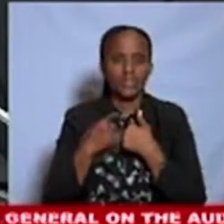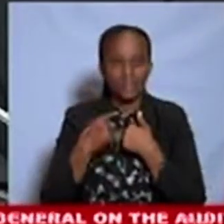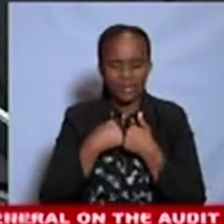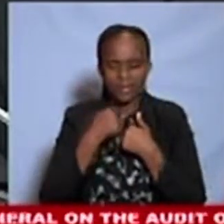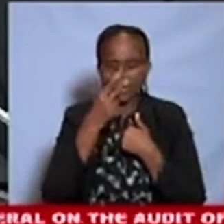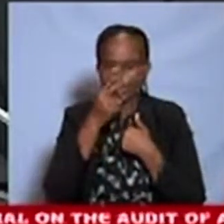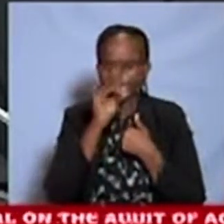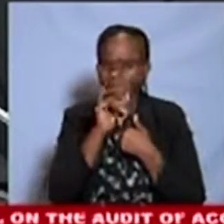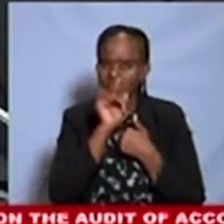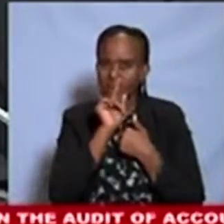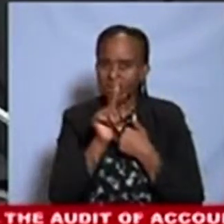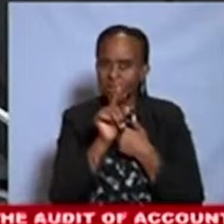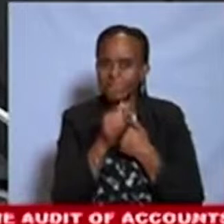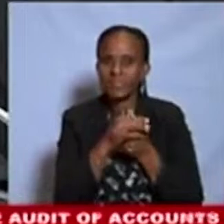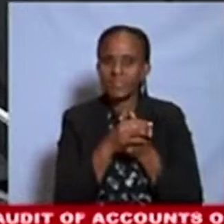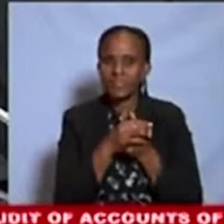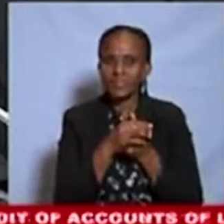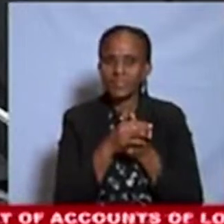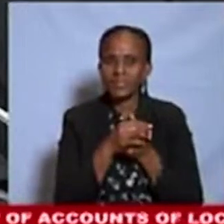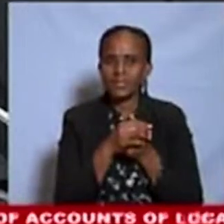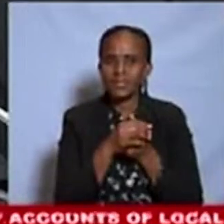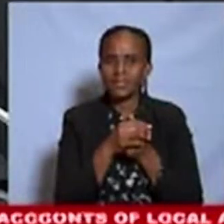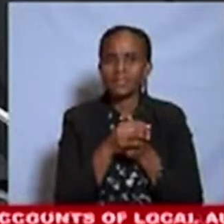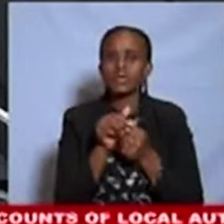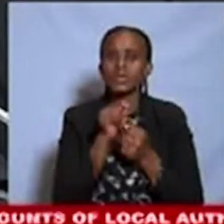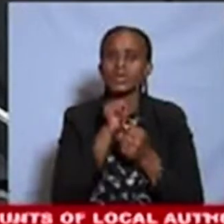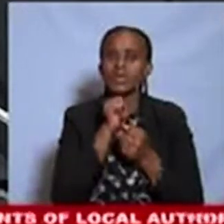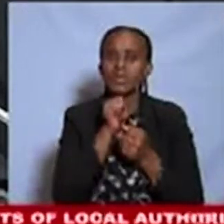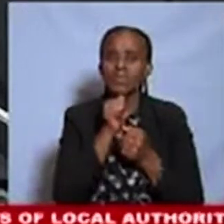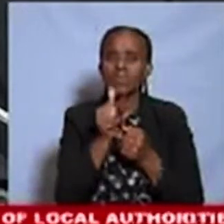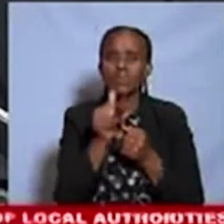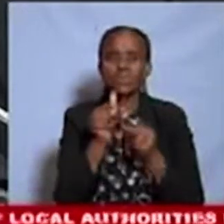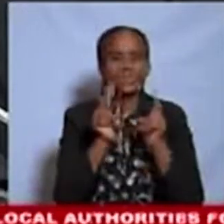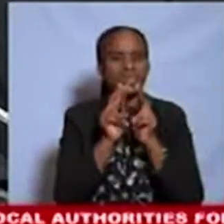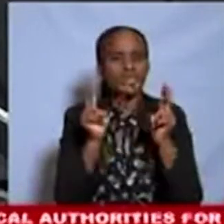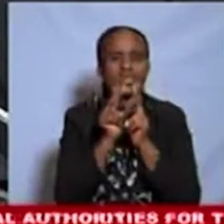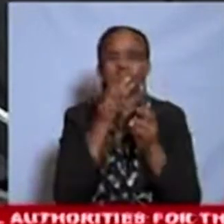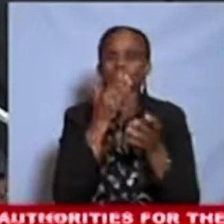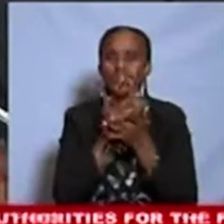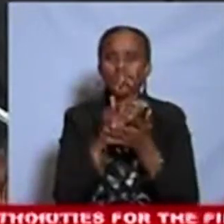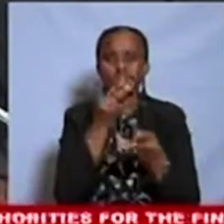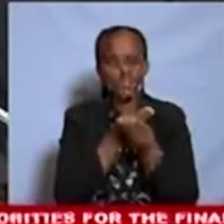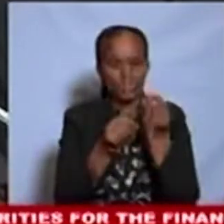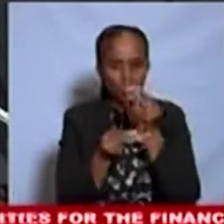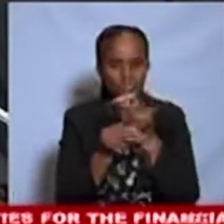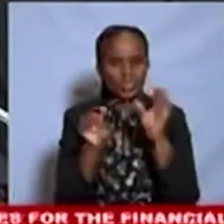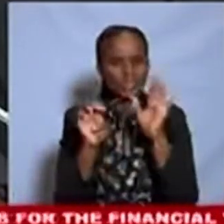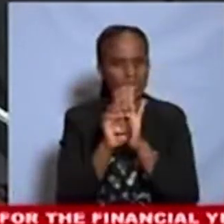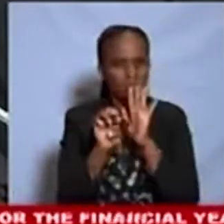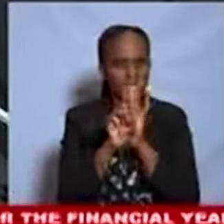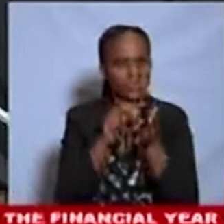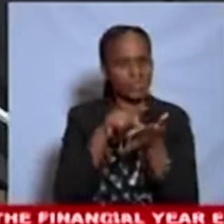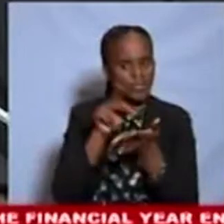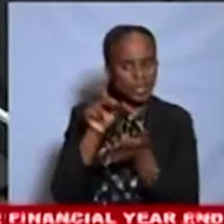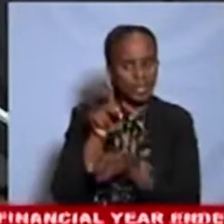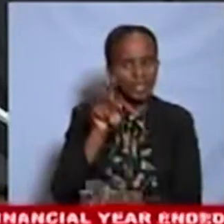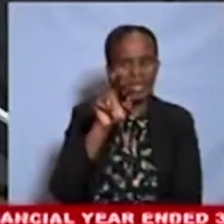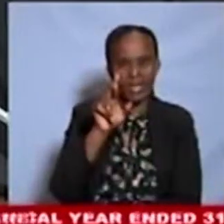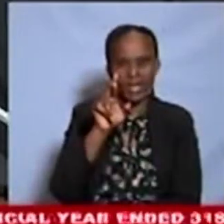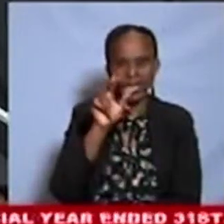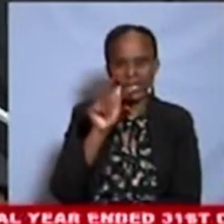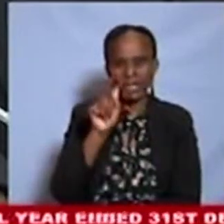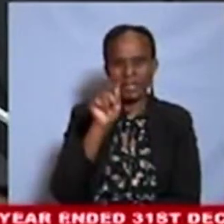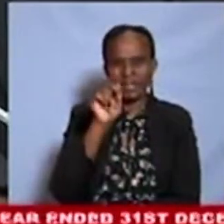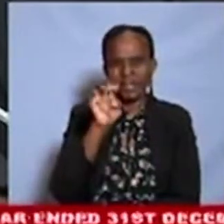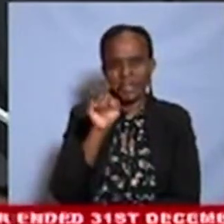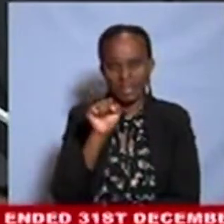that they are not very good at meeting their obligations. For example, to pay rates and other things. They